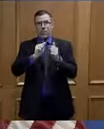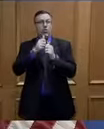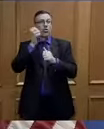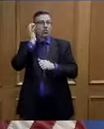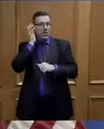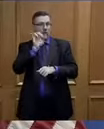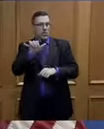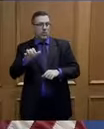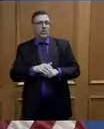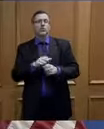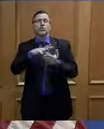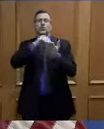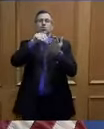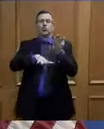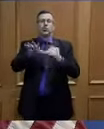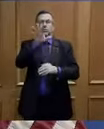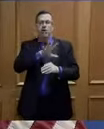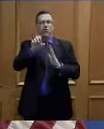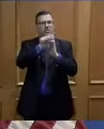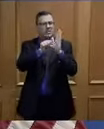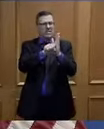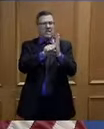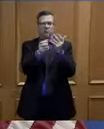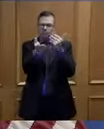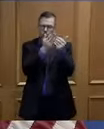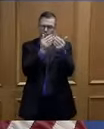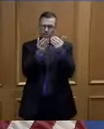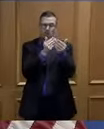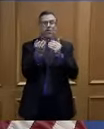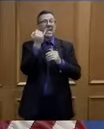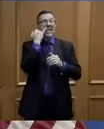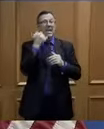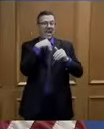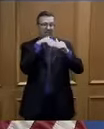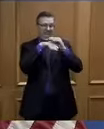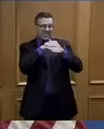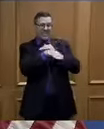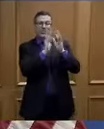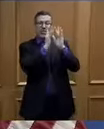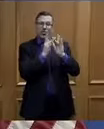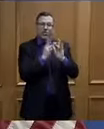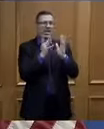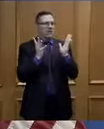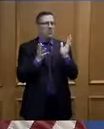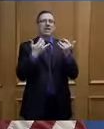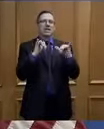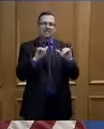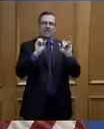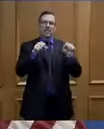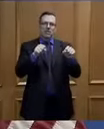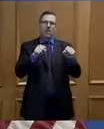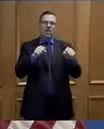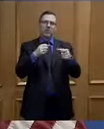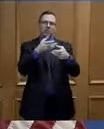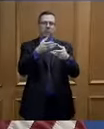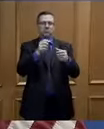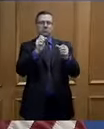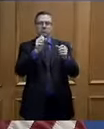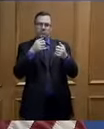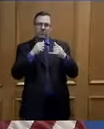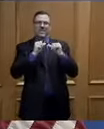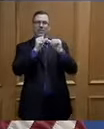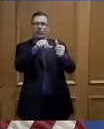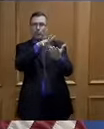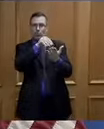that students across the state, regardless of whether or not they have access to internet, will be able to get some level of instruction. I also want to say we